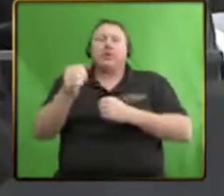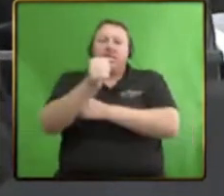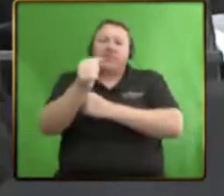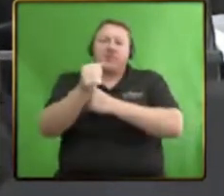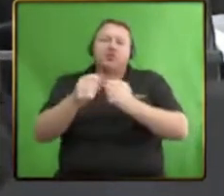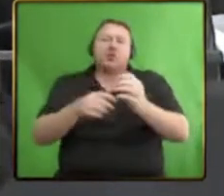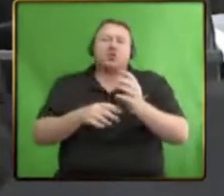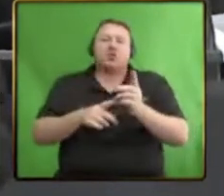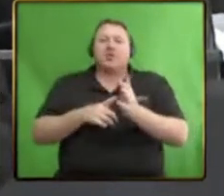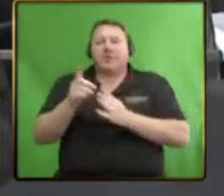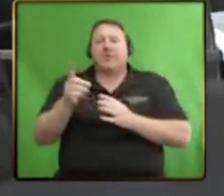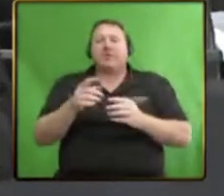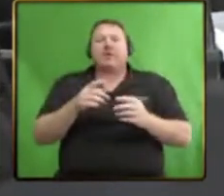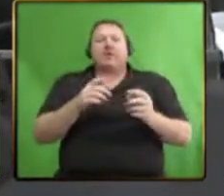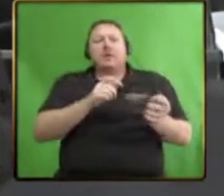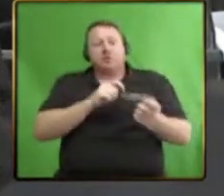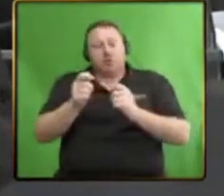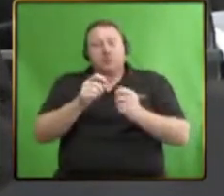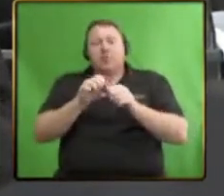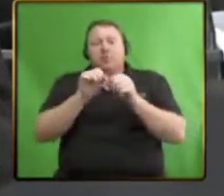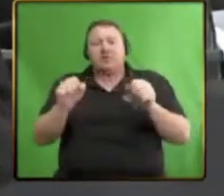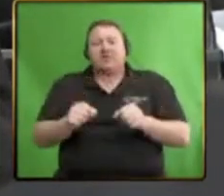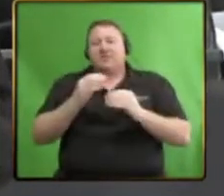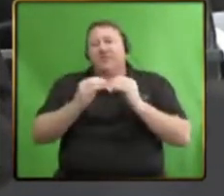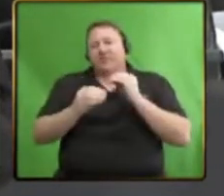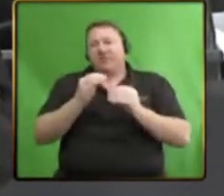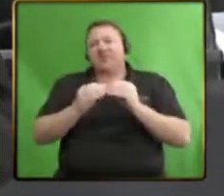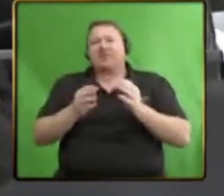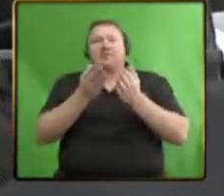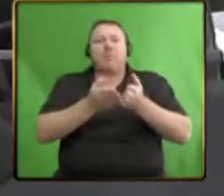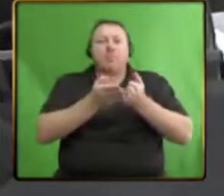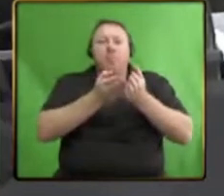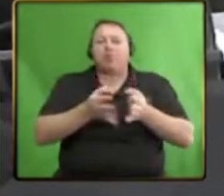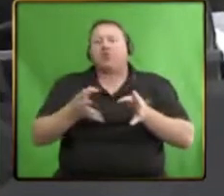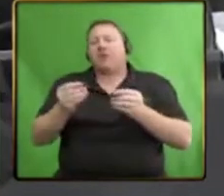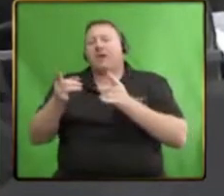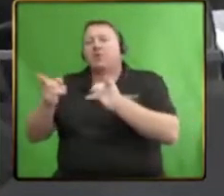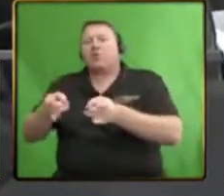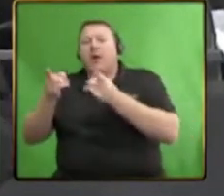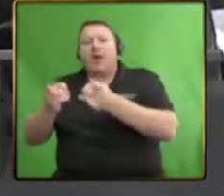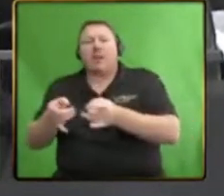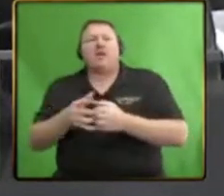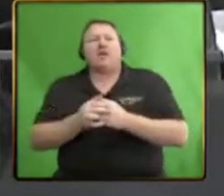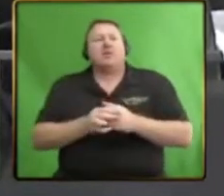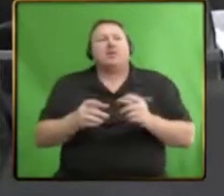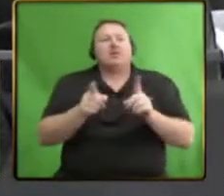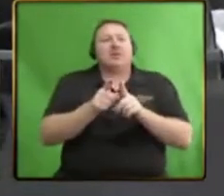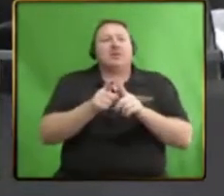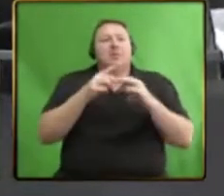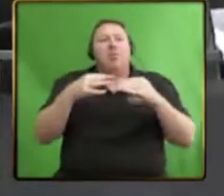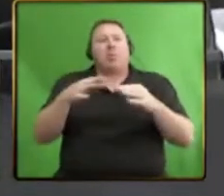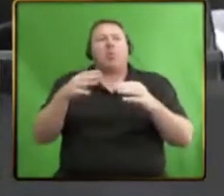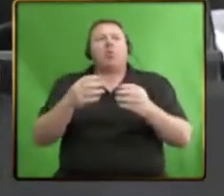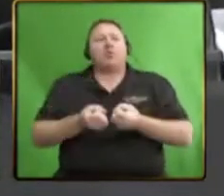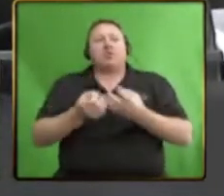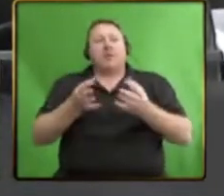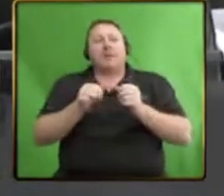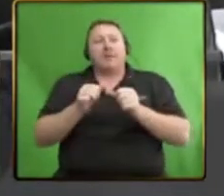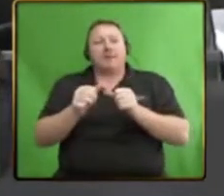the logistics system, including rails and ports, and improving water supply, reducing the cost of data,